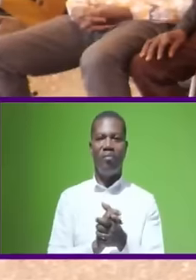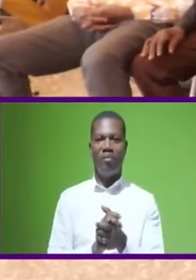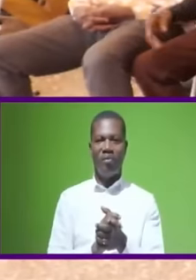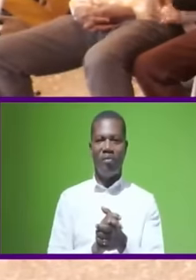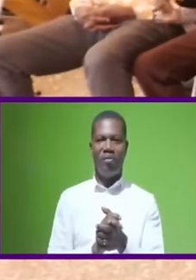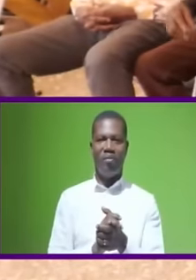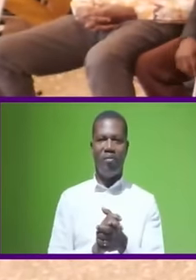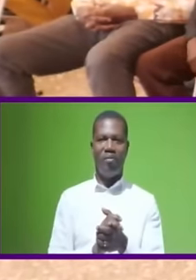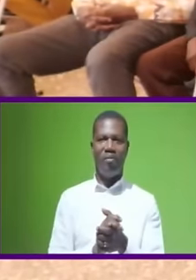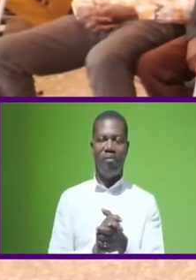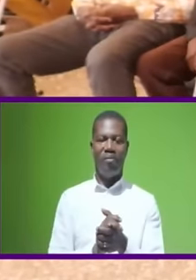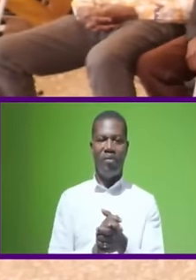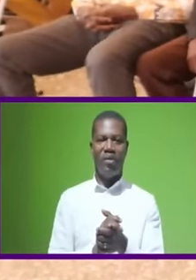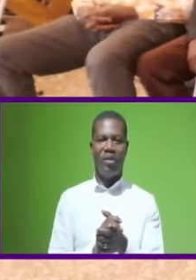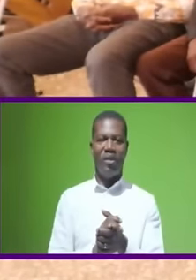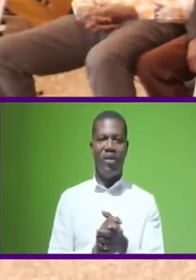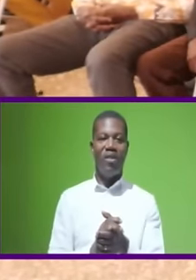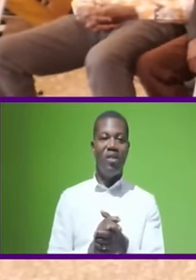broken